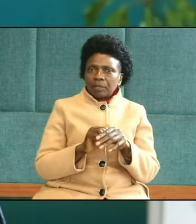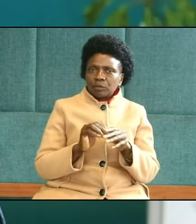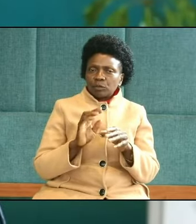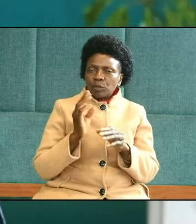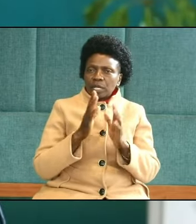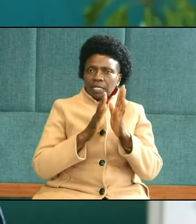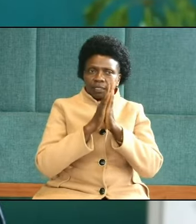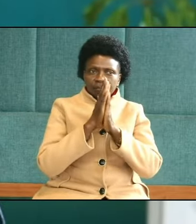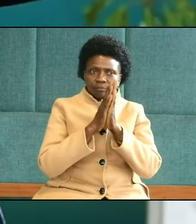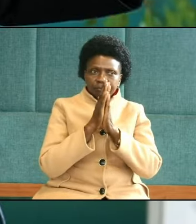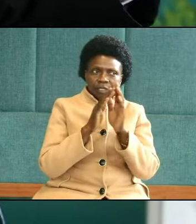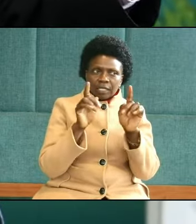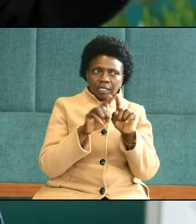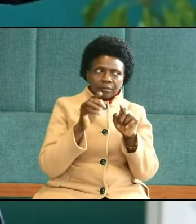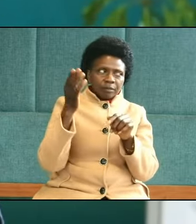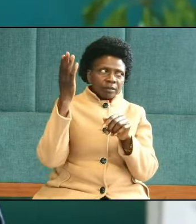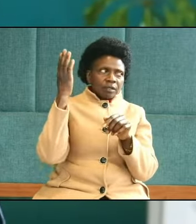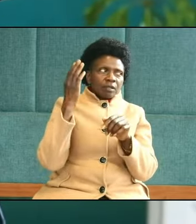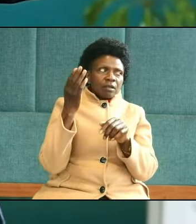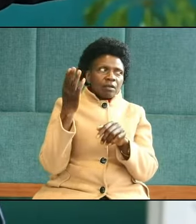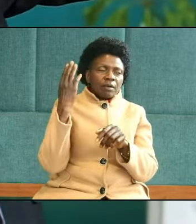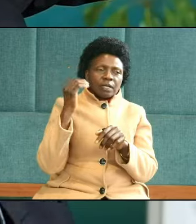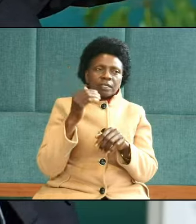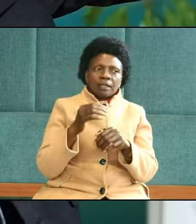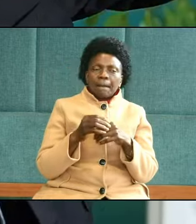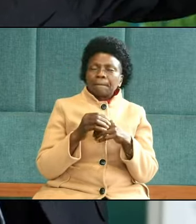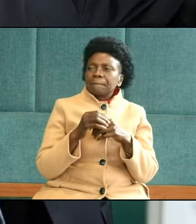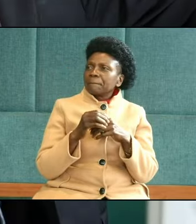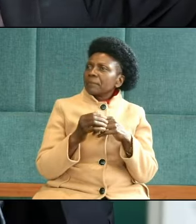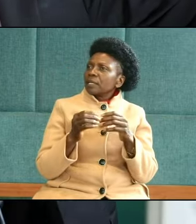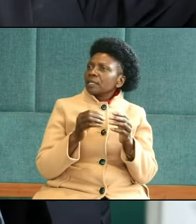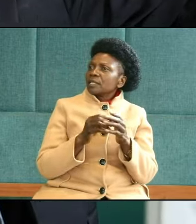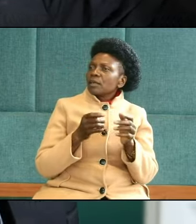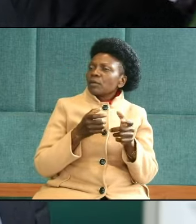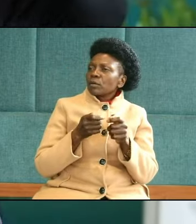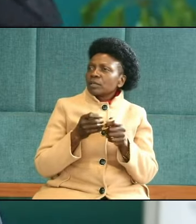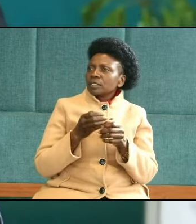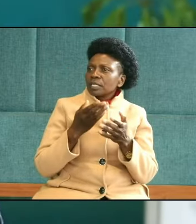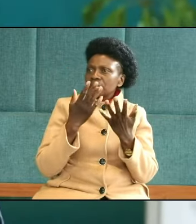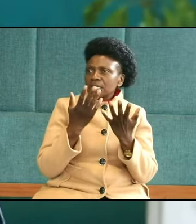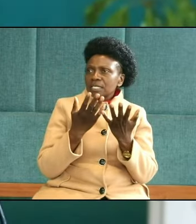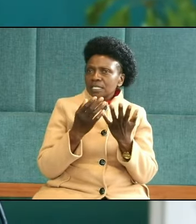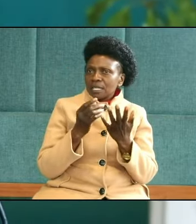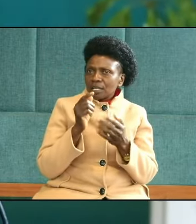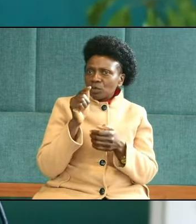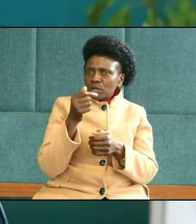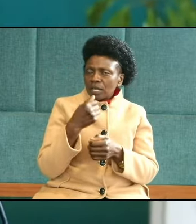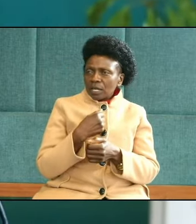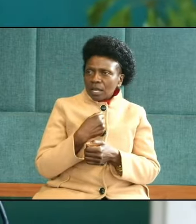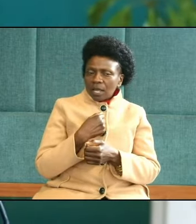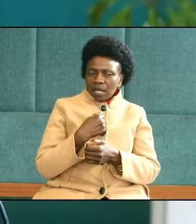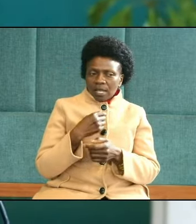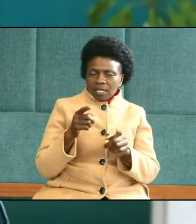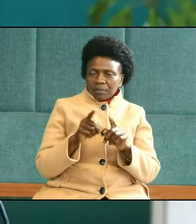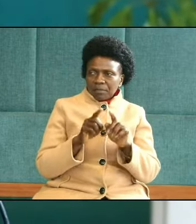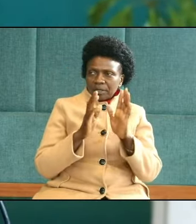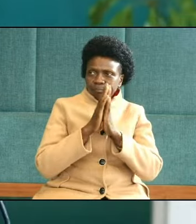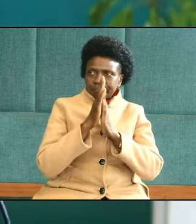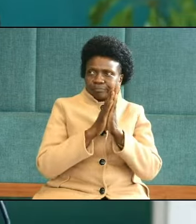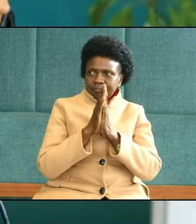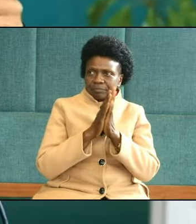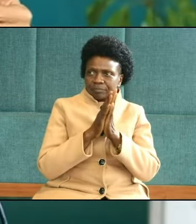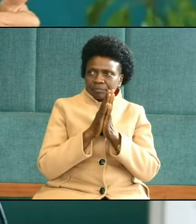excited as those people were? Now, we know they had the wrong event, but are you and I as excited? Because